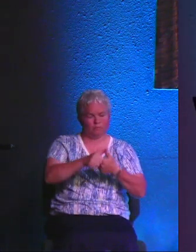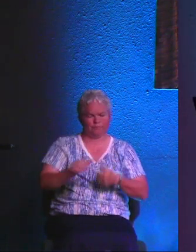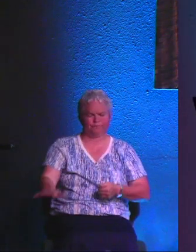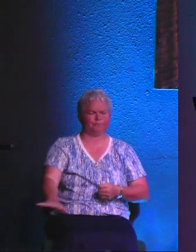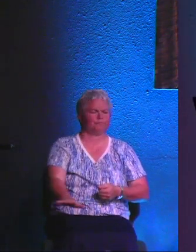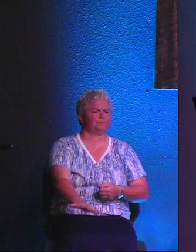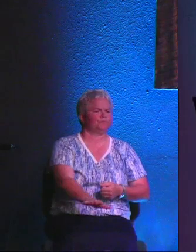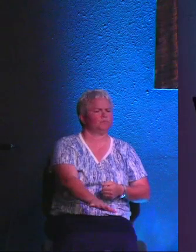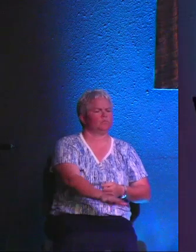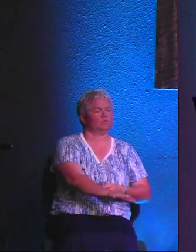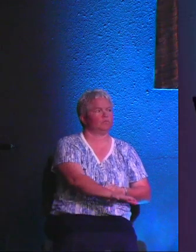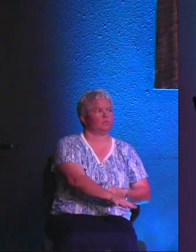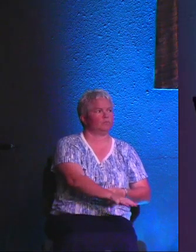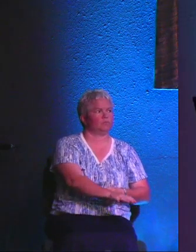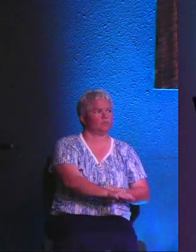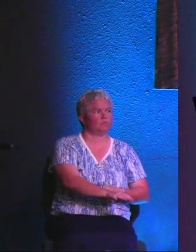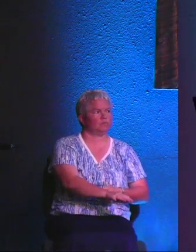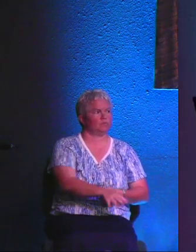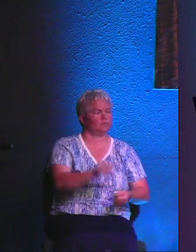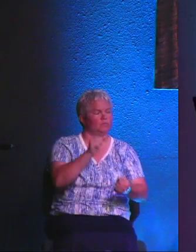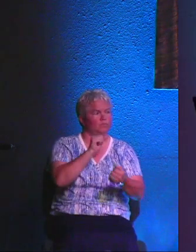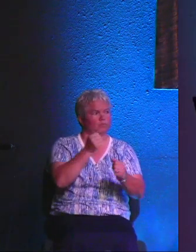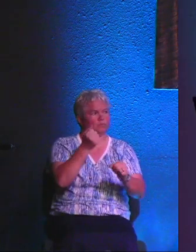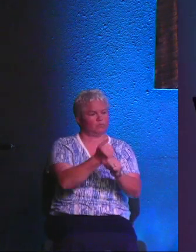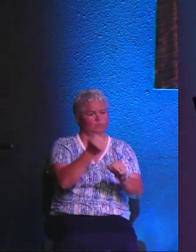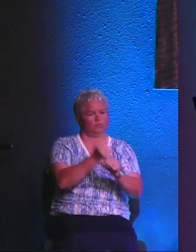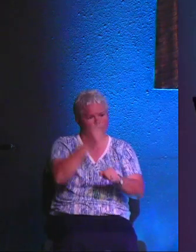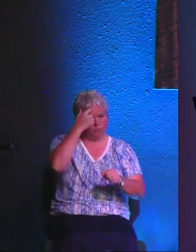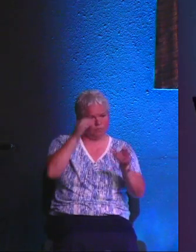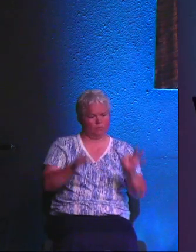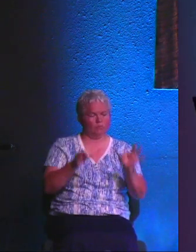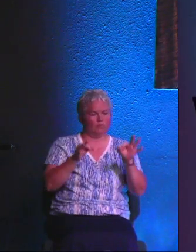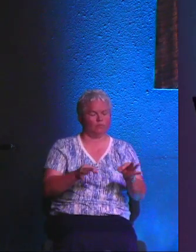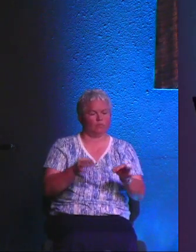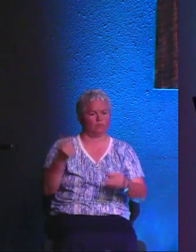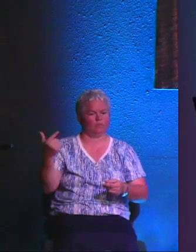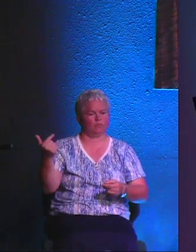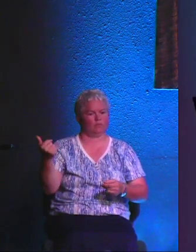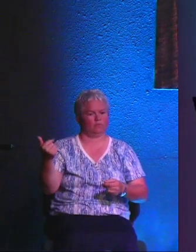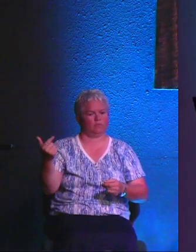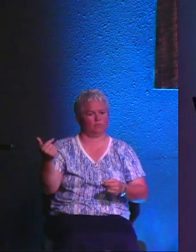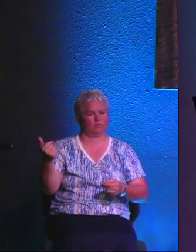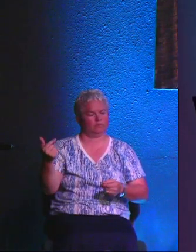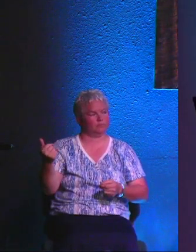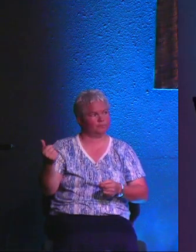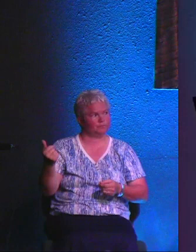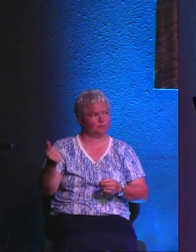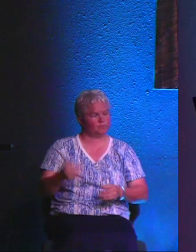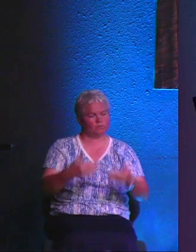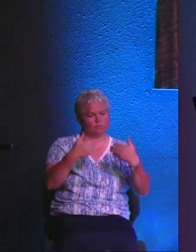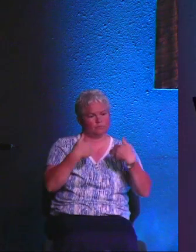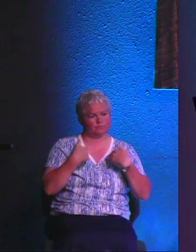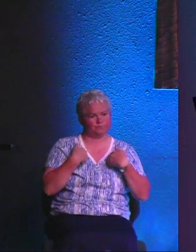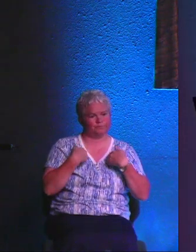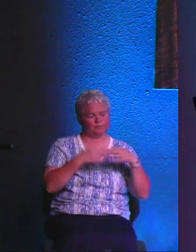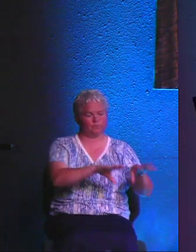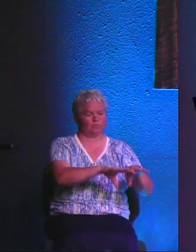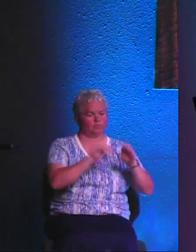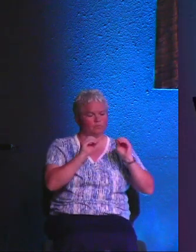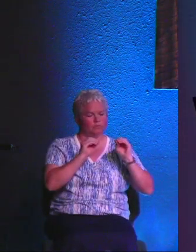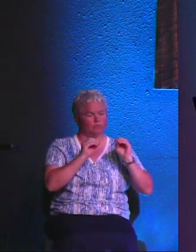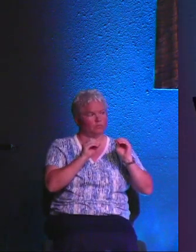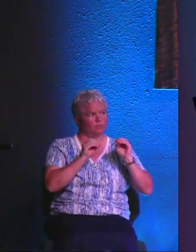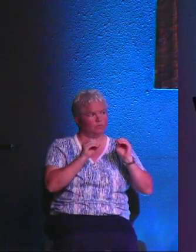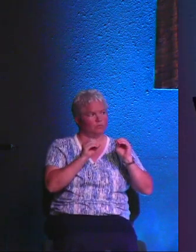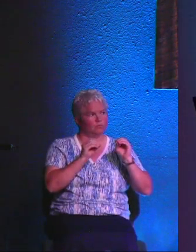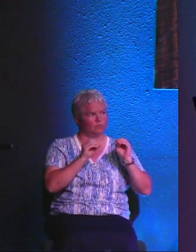of my childhood, and I have been making my own decisions since I was 11. Having abandonment